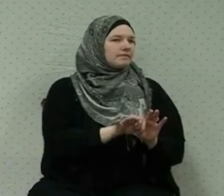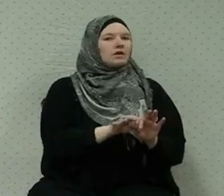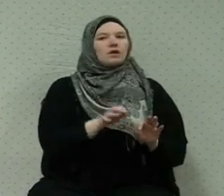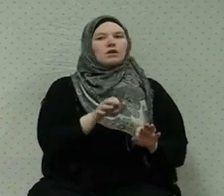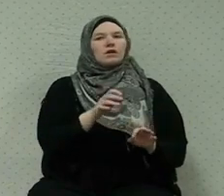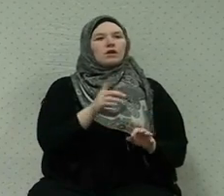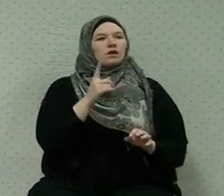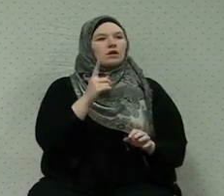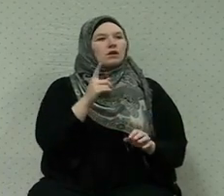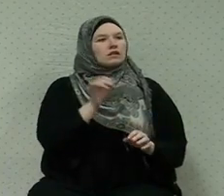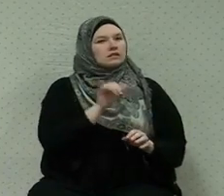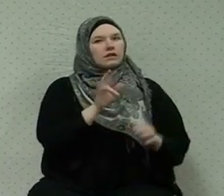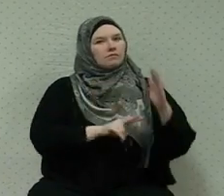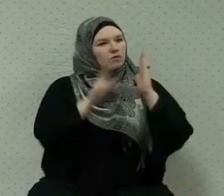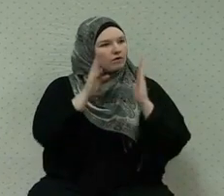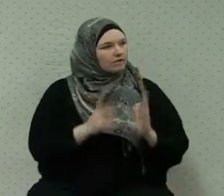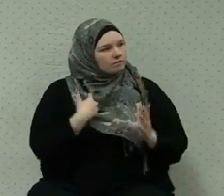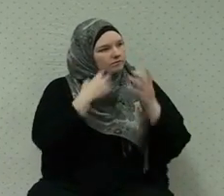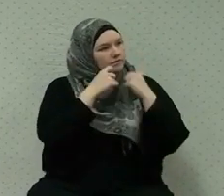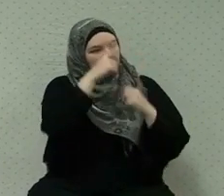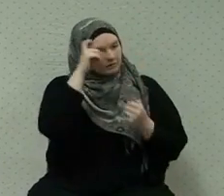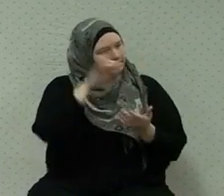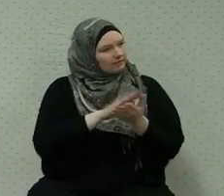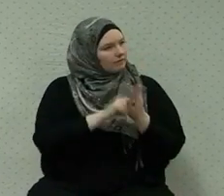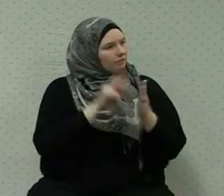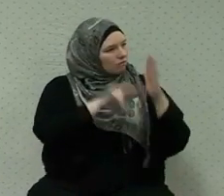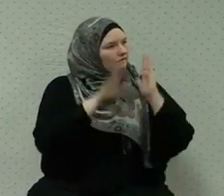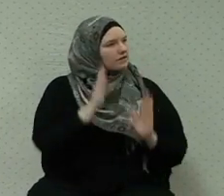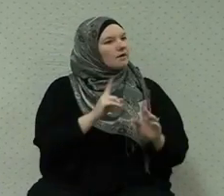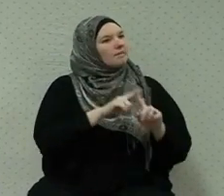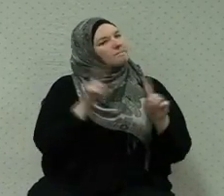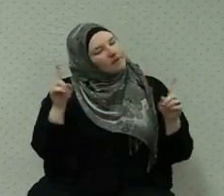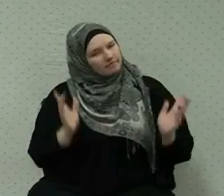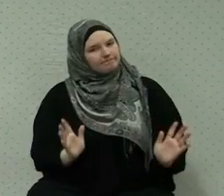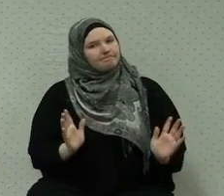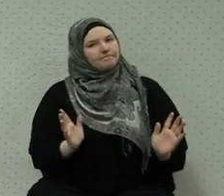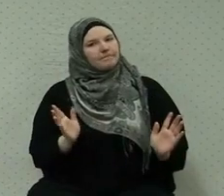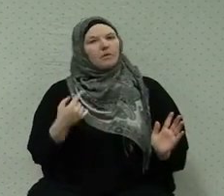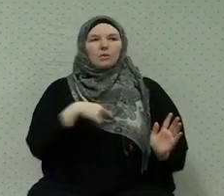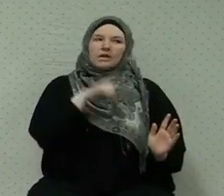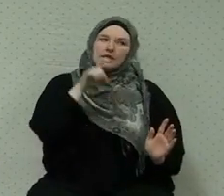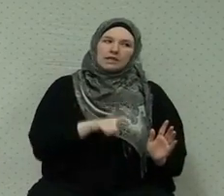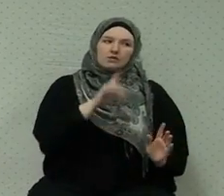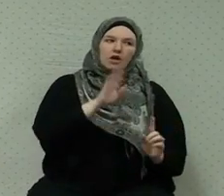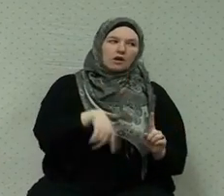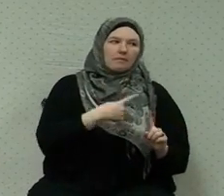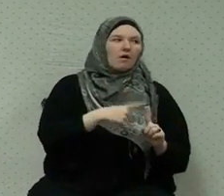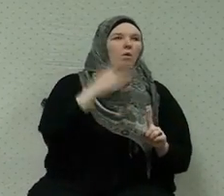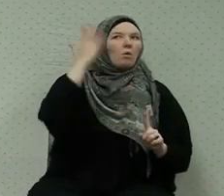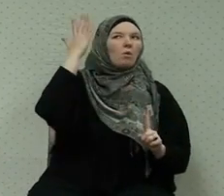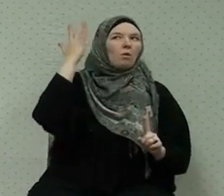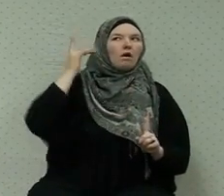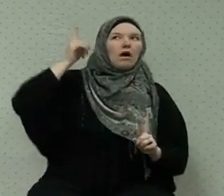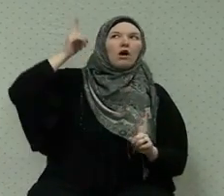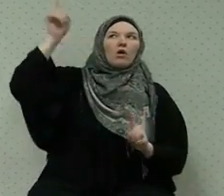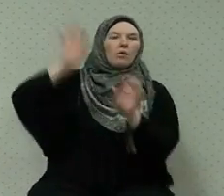the same also for prophets, because we believe in prophets. But unfortunately, we really need to talk about why Allah is